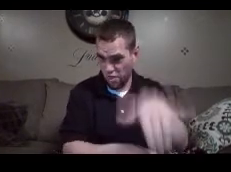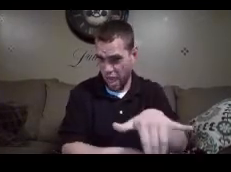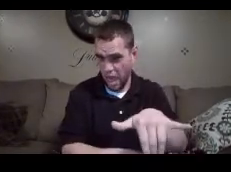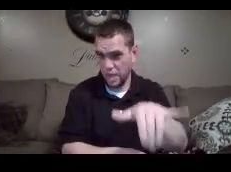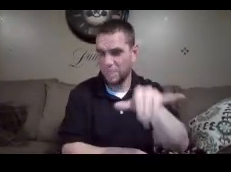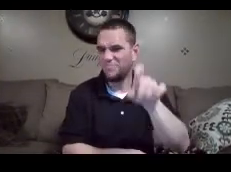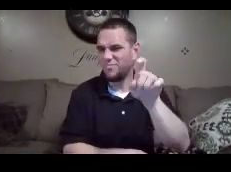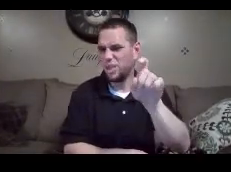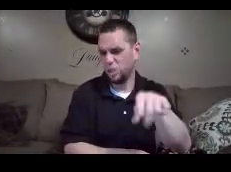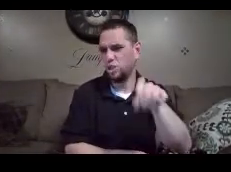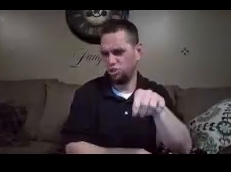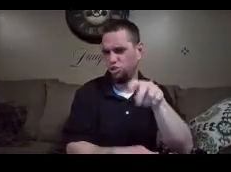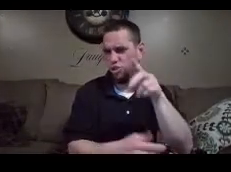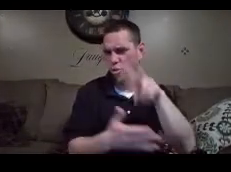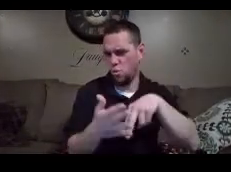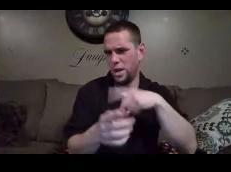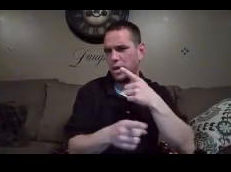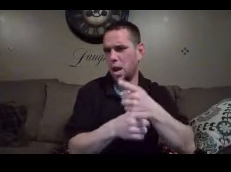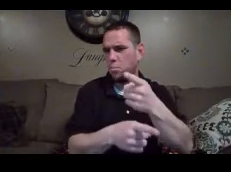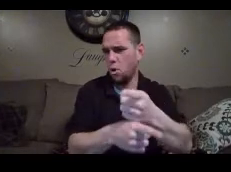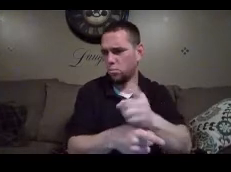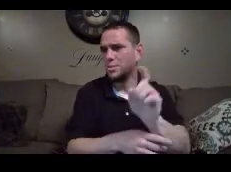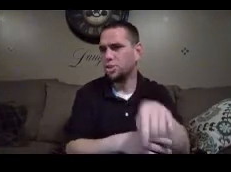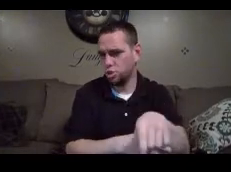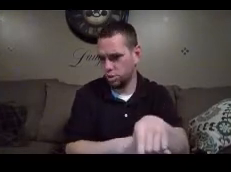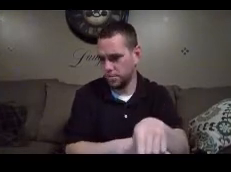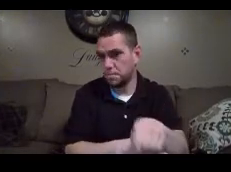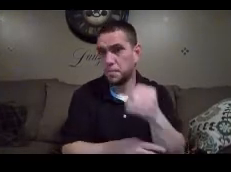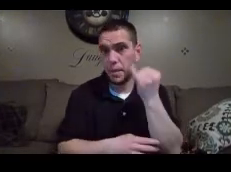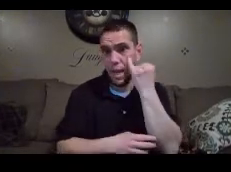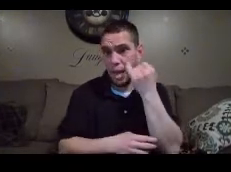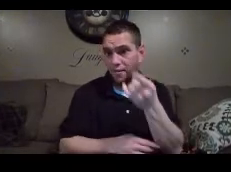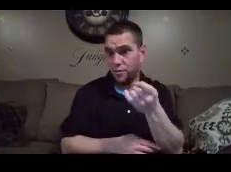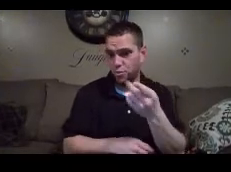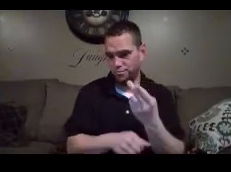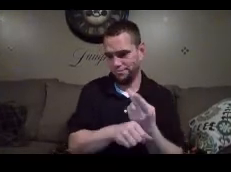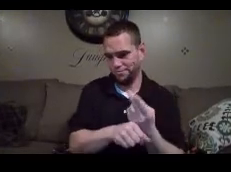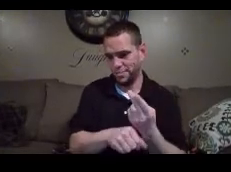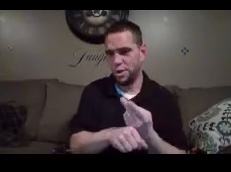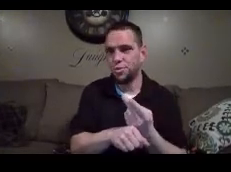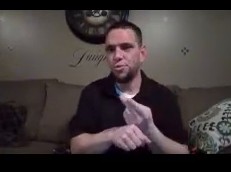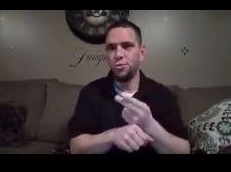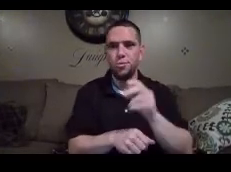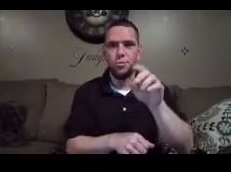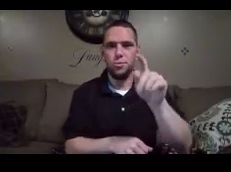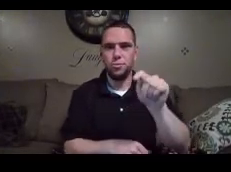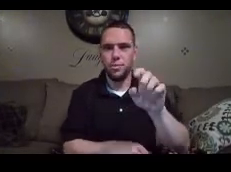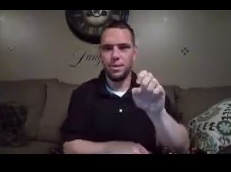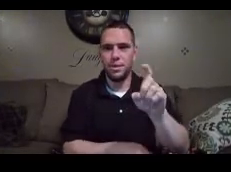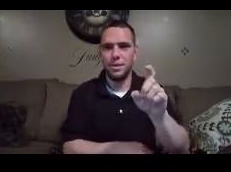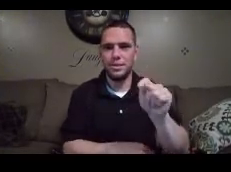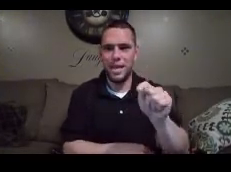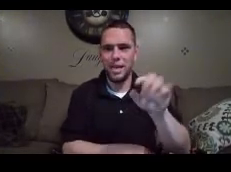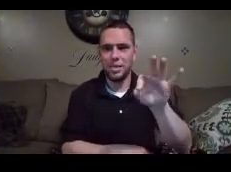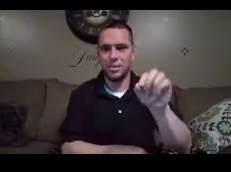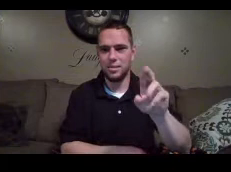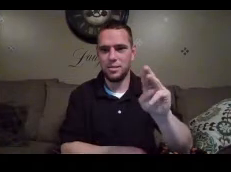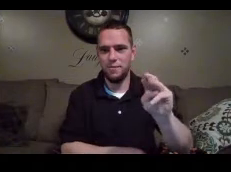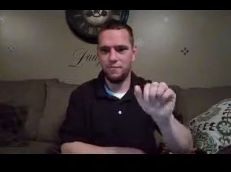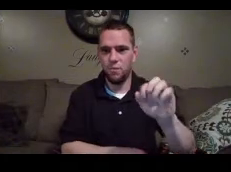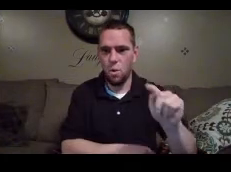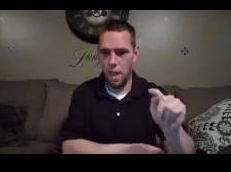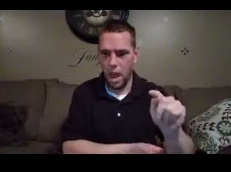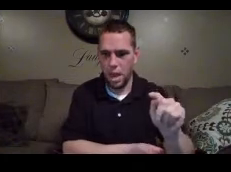the columns appropriately. If you use text formatting to create your own